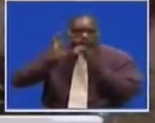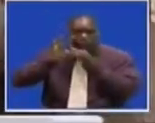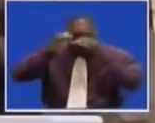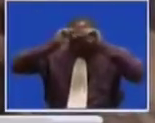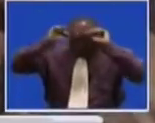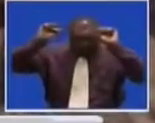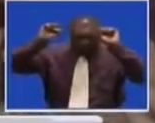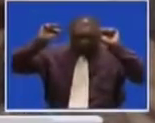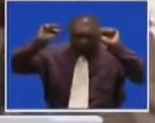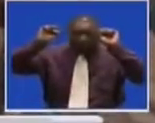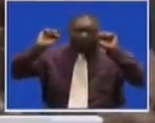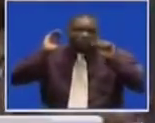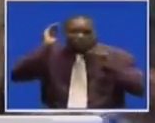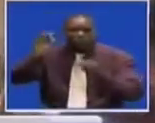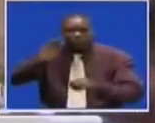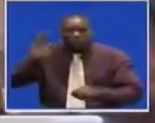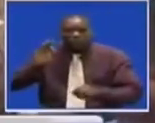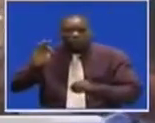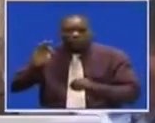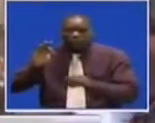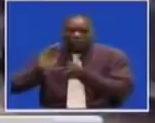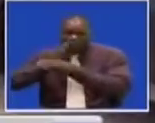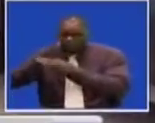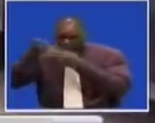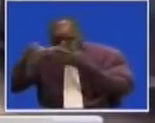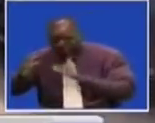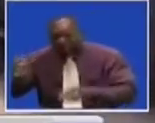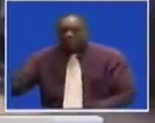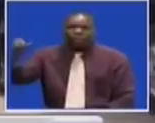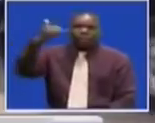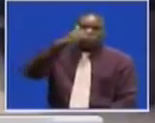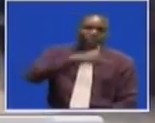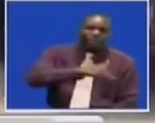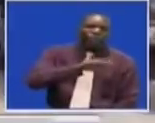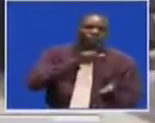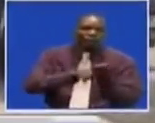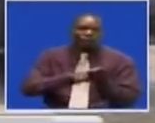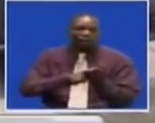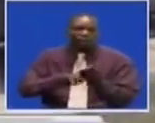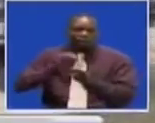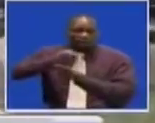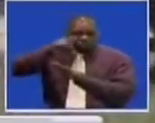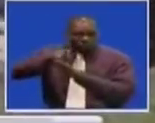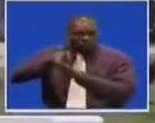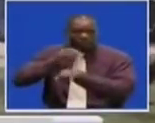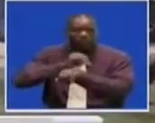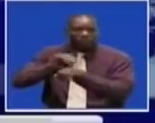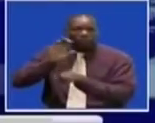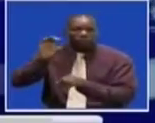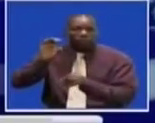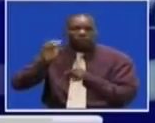expected to fly back to Lusaka on Friday after the engagements. Jonathan Kuka, ZNBC News, in Mpika, Muchinga province.